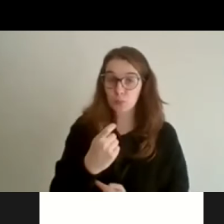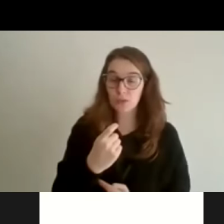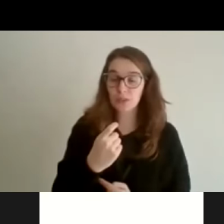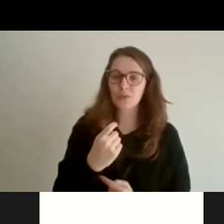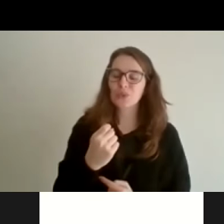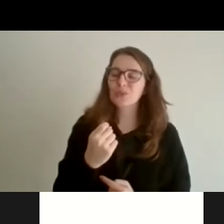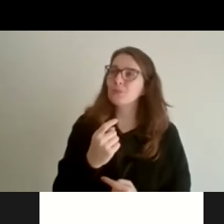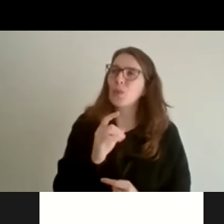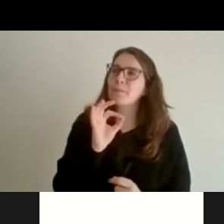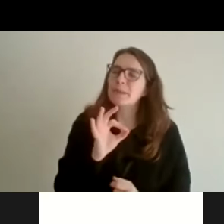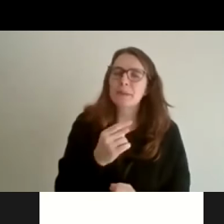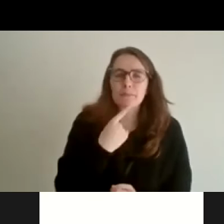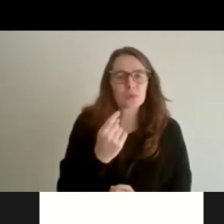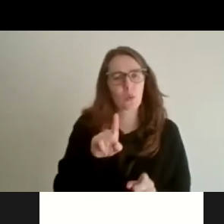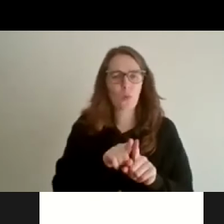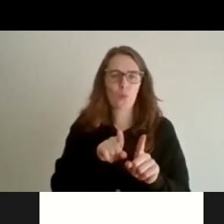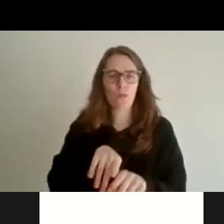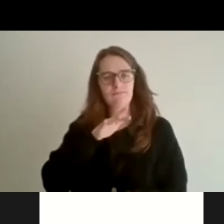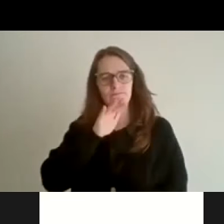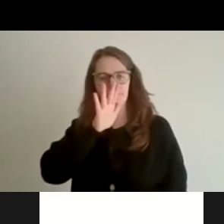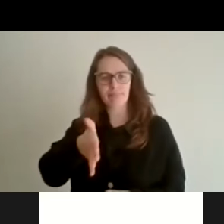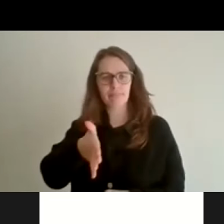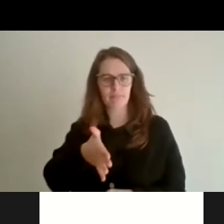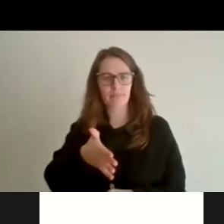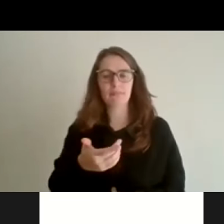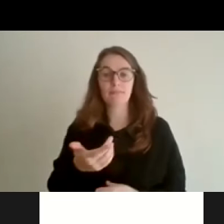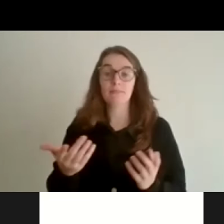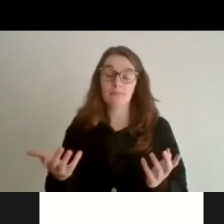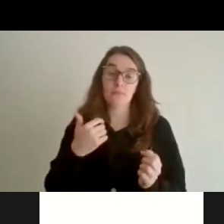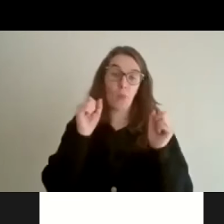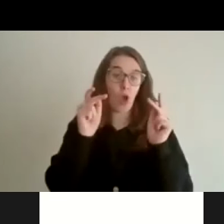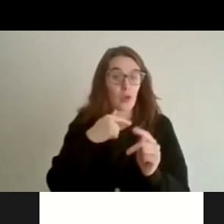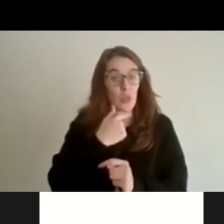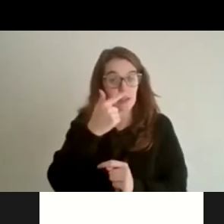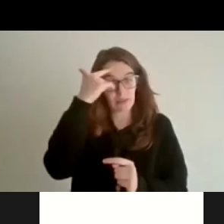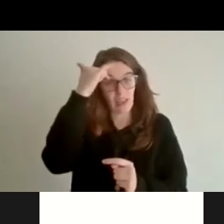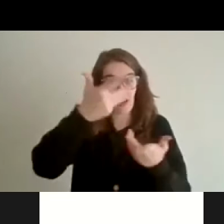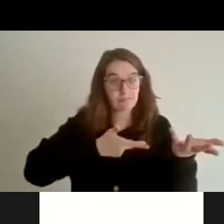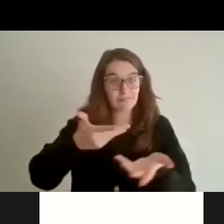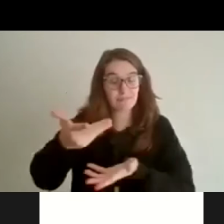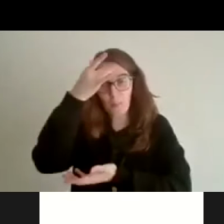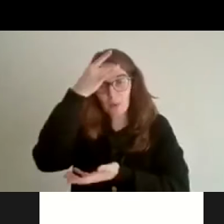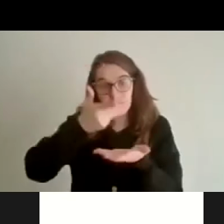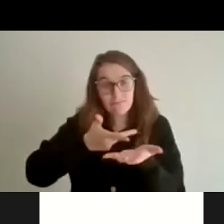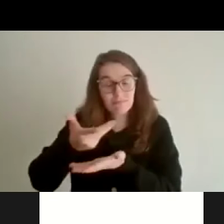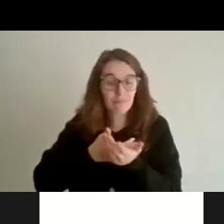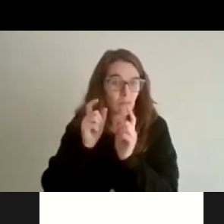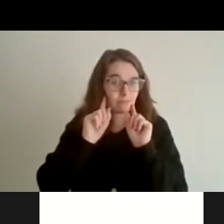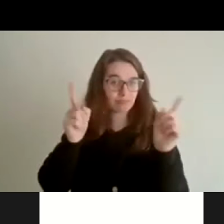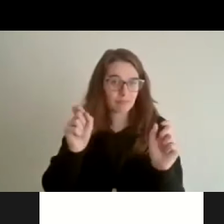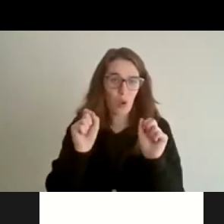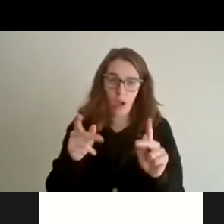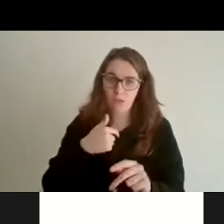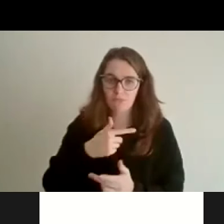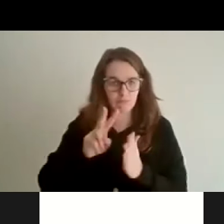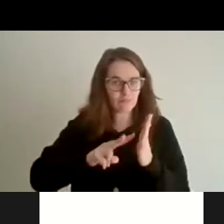but rather statements. But since we asked you to share your ideas and opinions, we will make sure to read all of